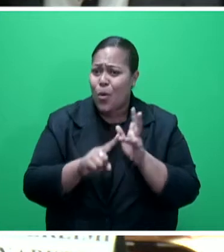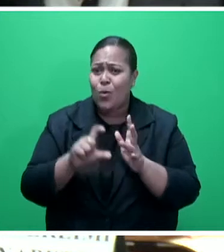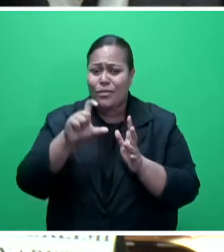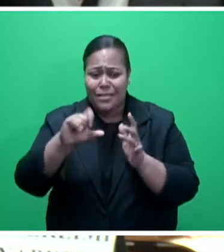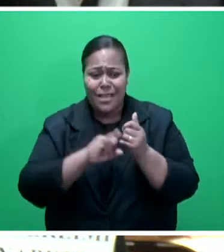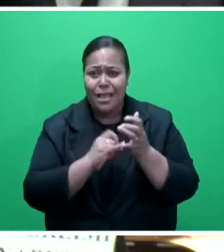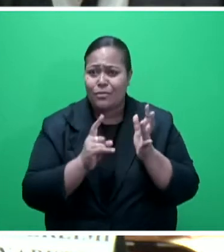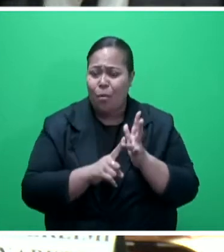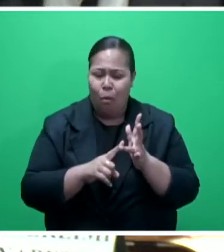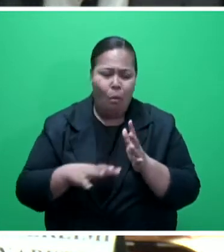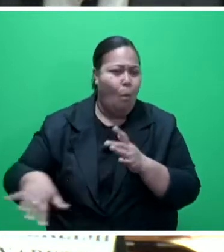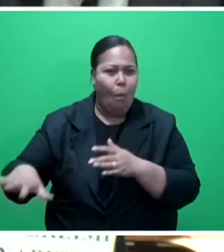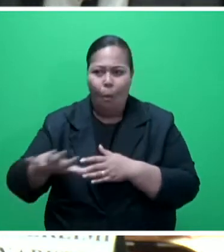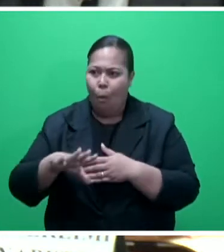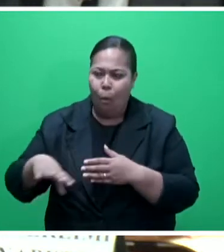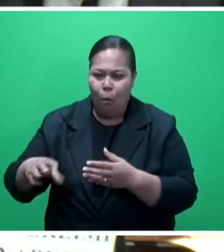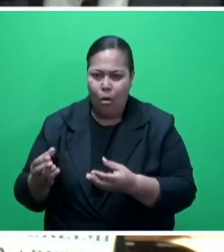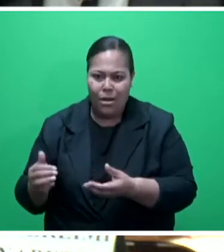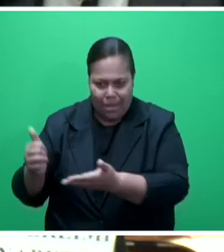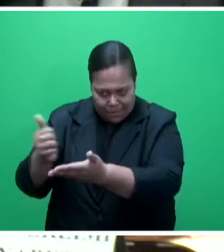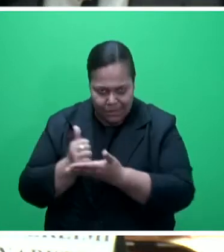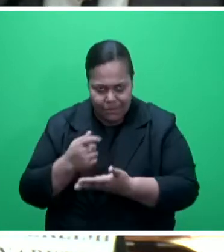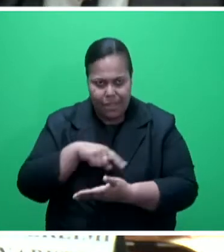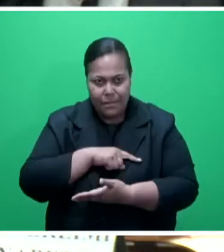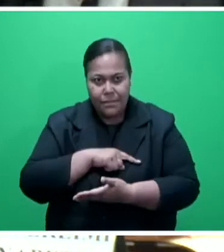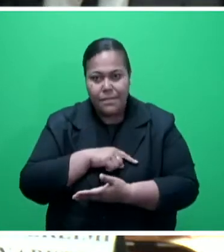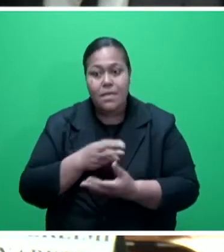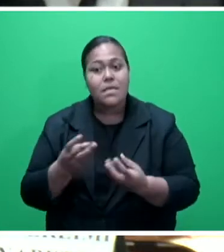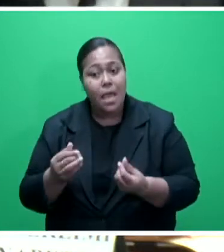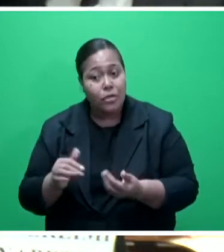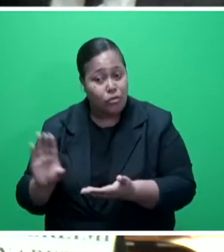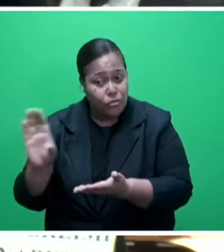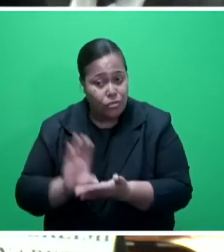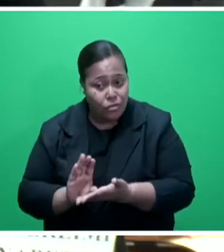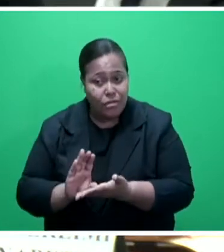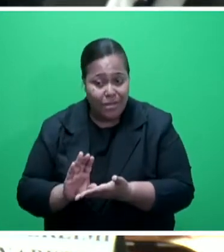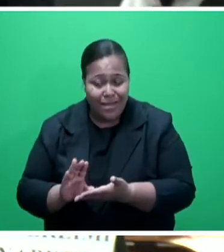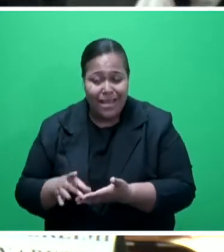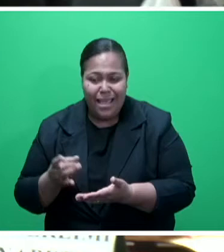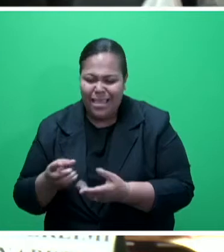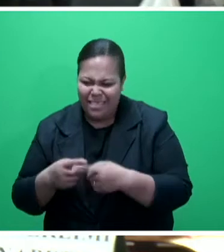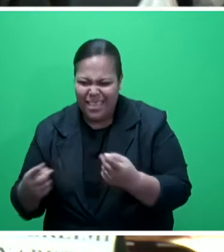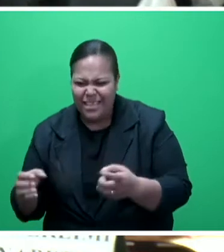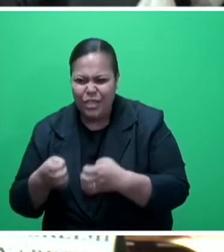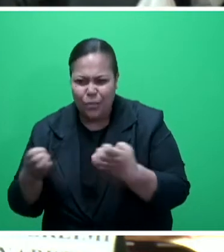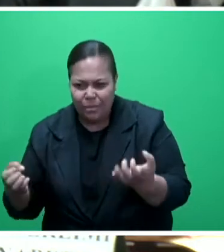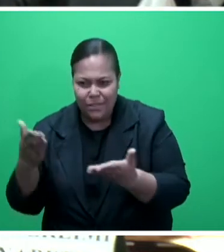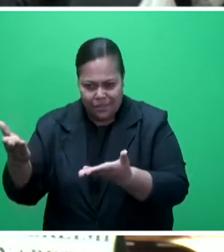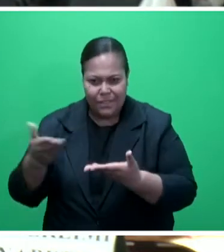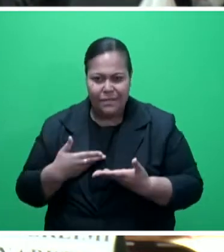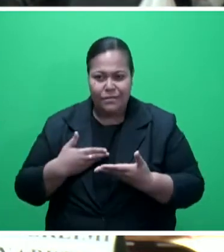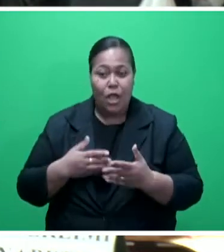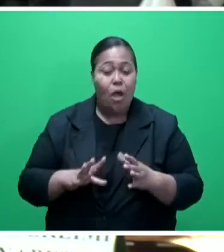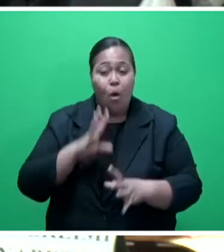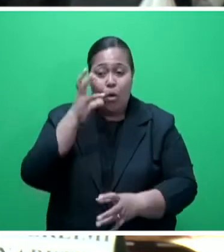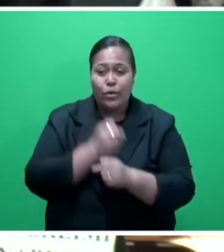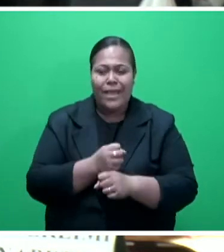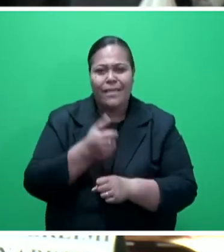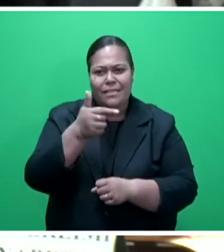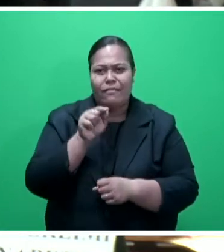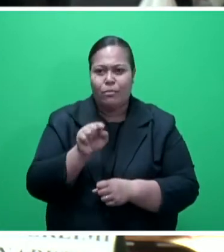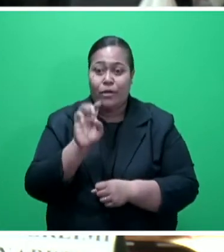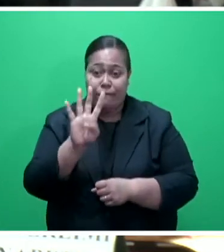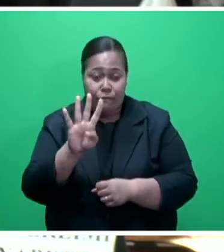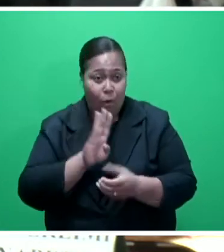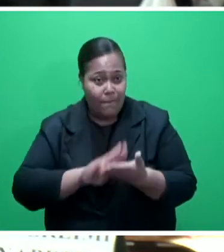assisted in cash and in kind to government emergency response efforts. A total of 7.4 million in assistance has